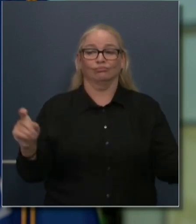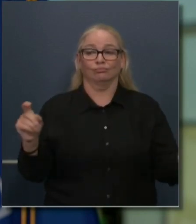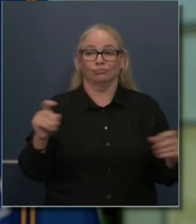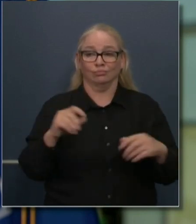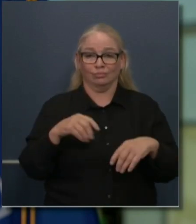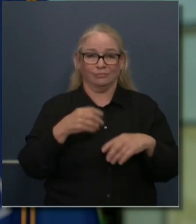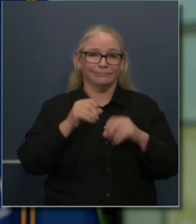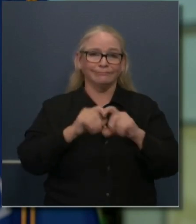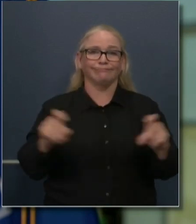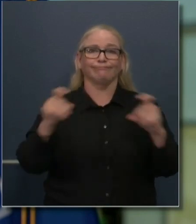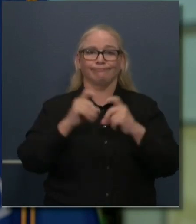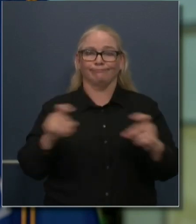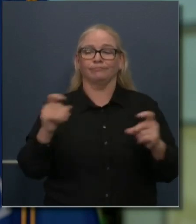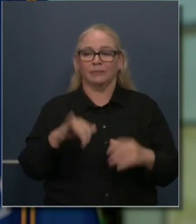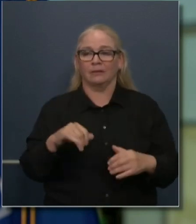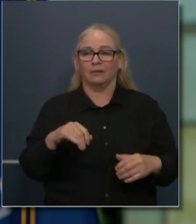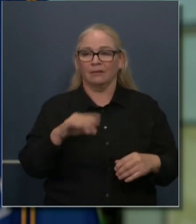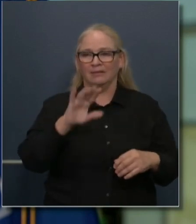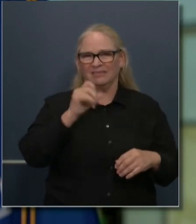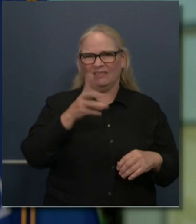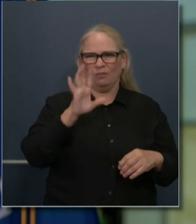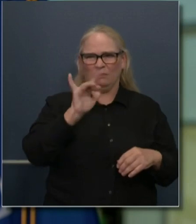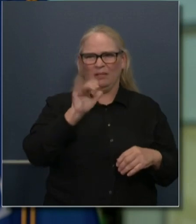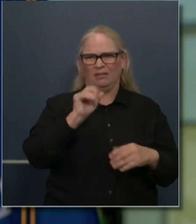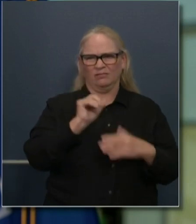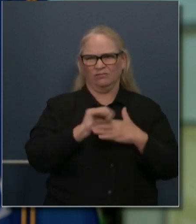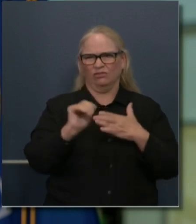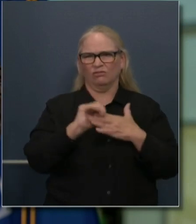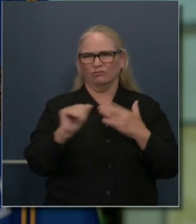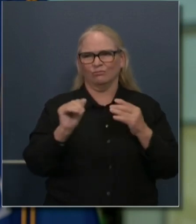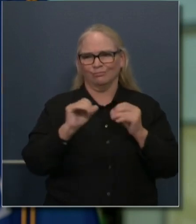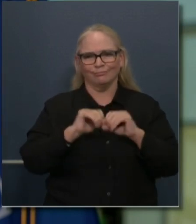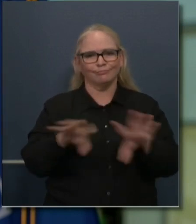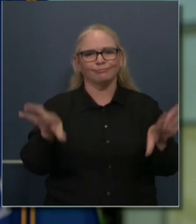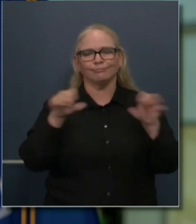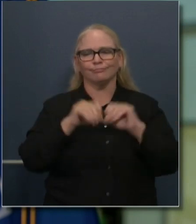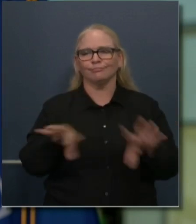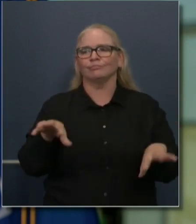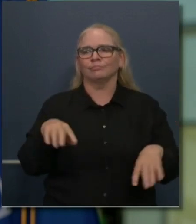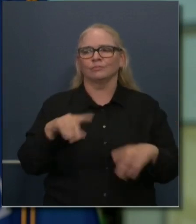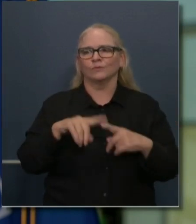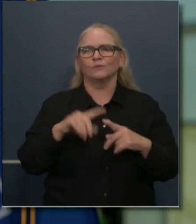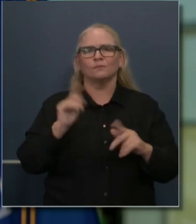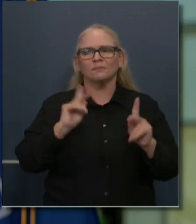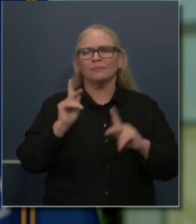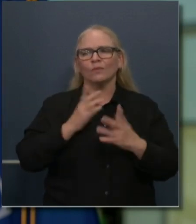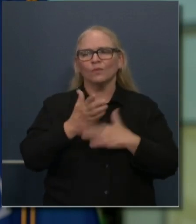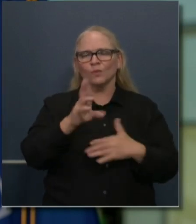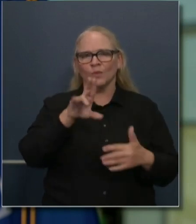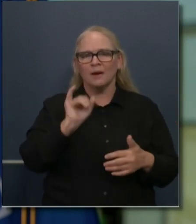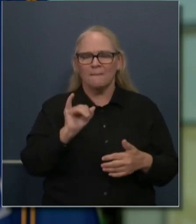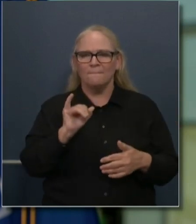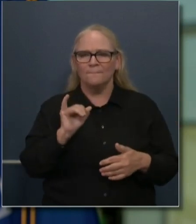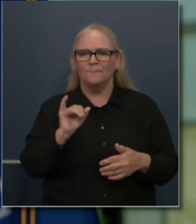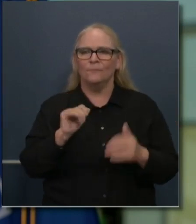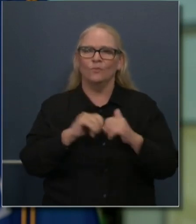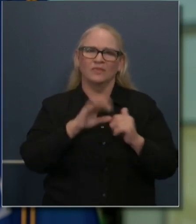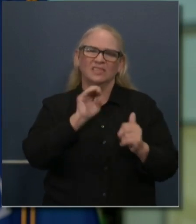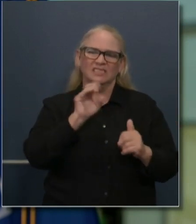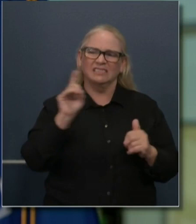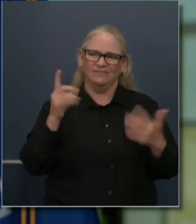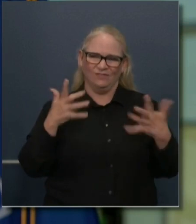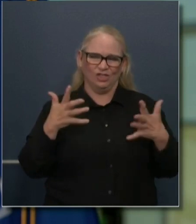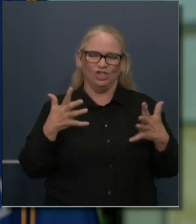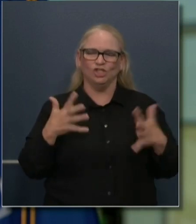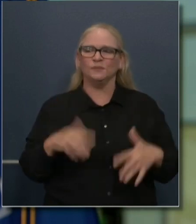March 12th, received unemployment insurance benefits. I don't think there's another state comes close in terms of just processing. So we're dealing